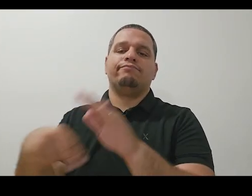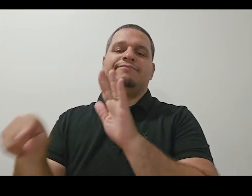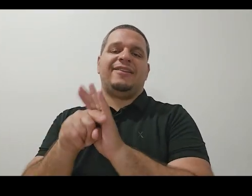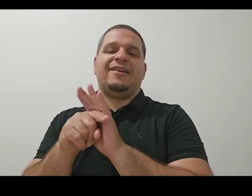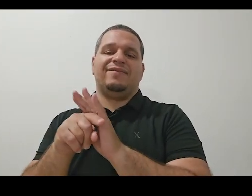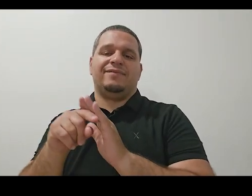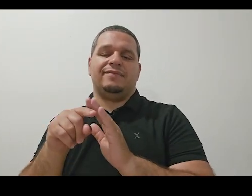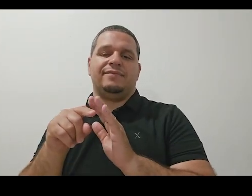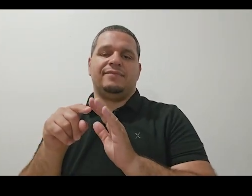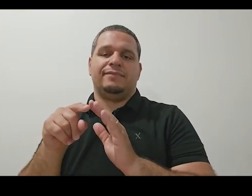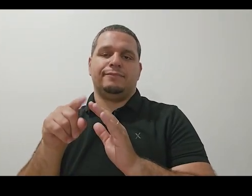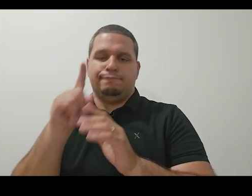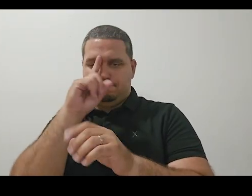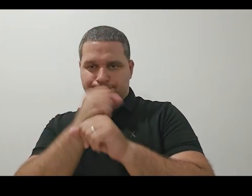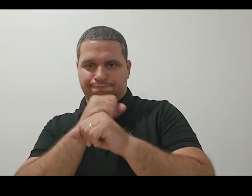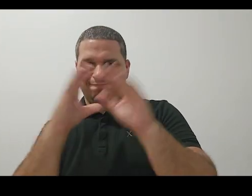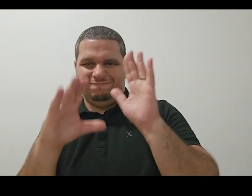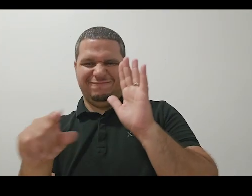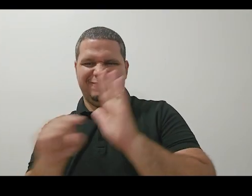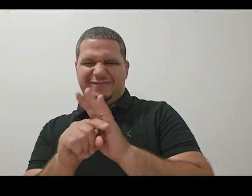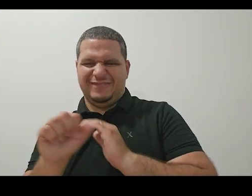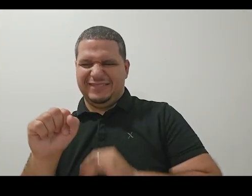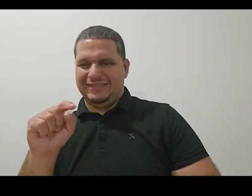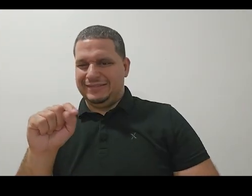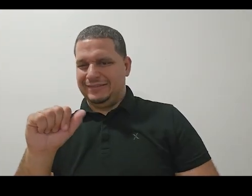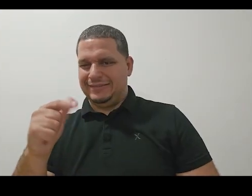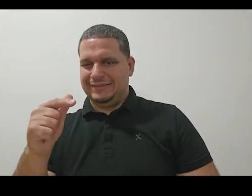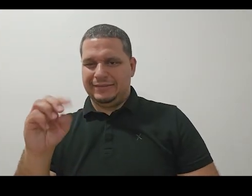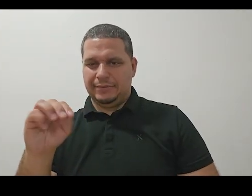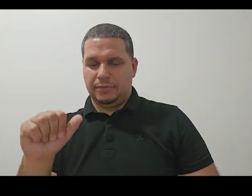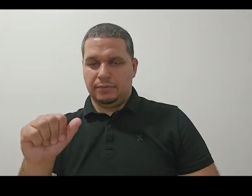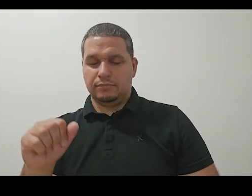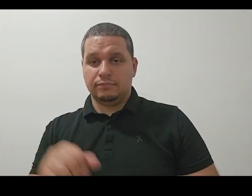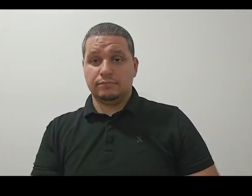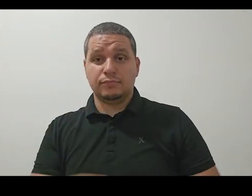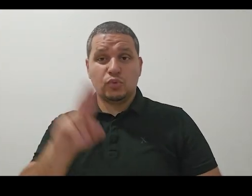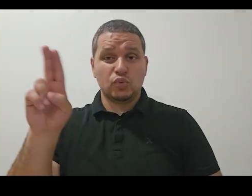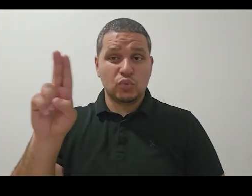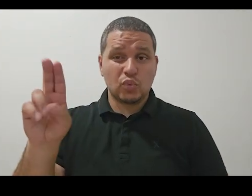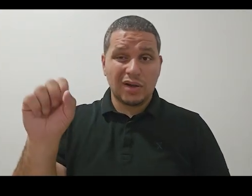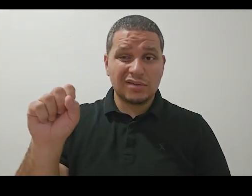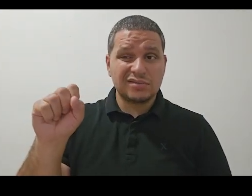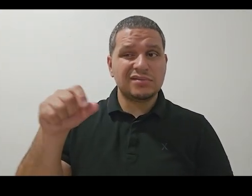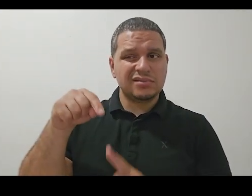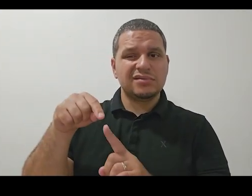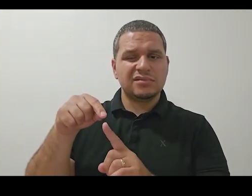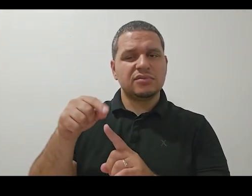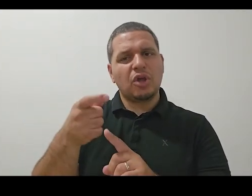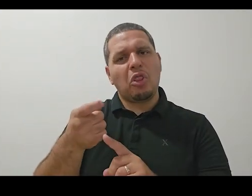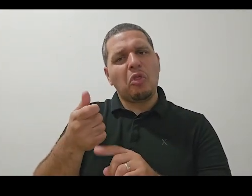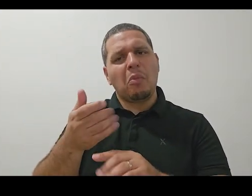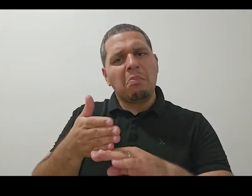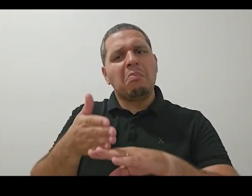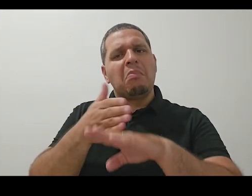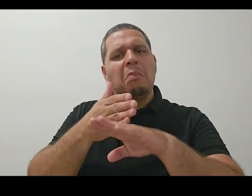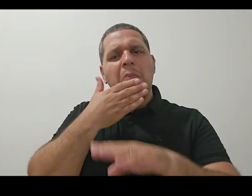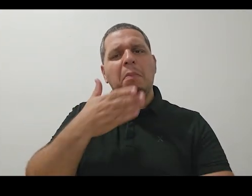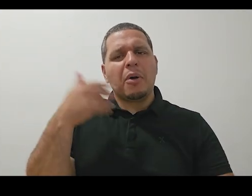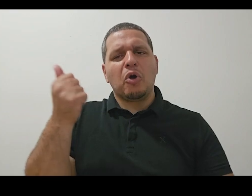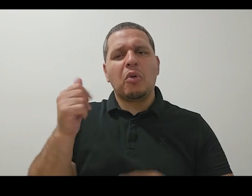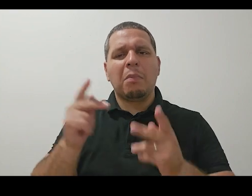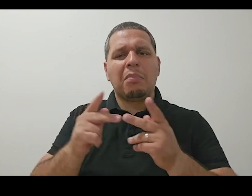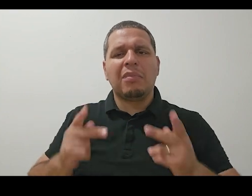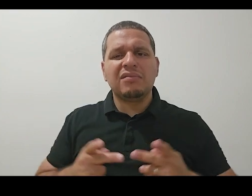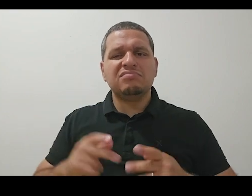regardless. I mean, yes, to John's point, the US in a sense is in a little better place.